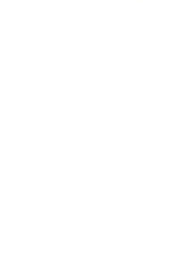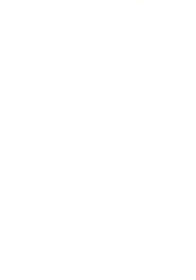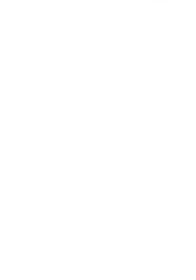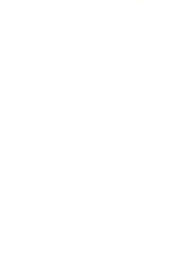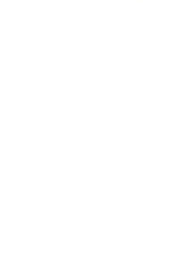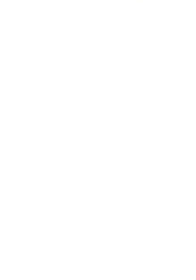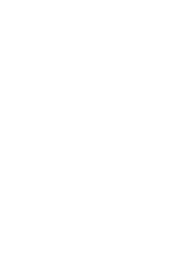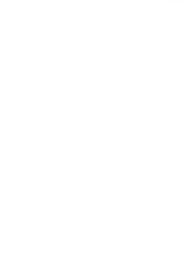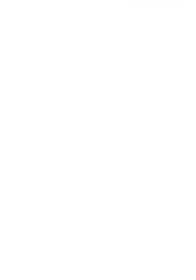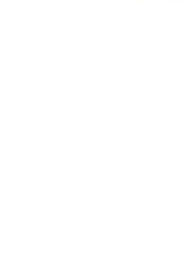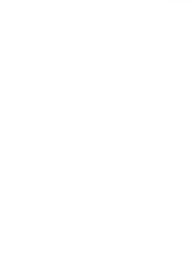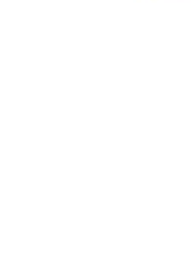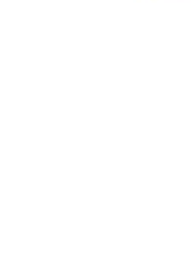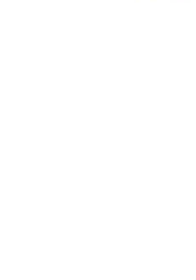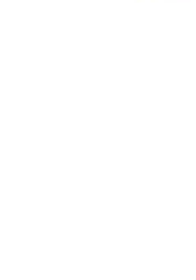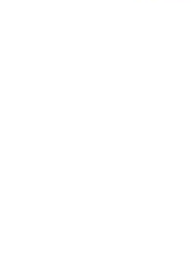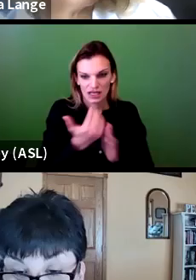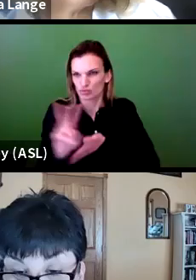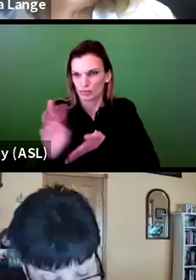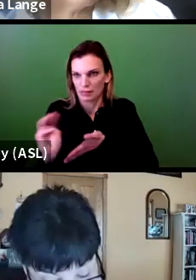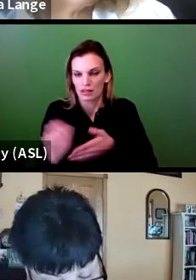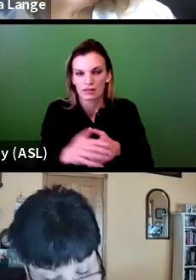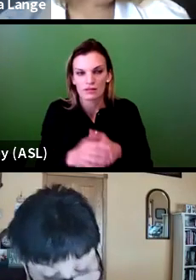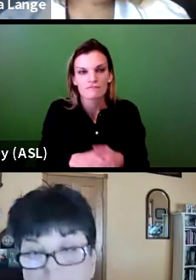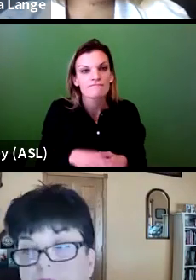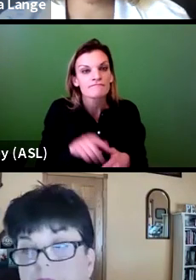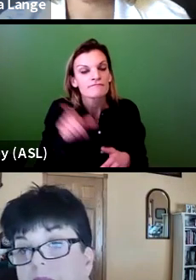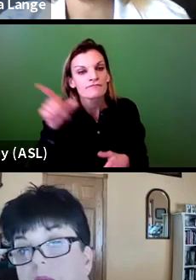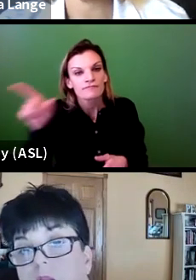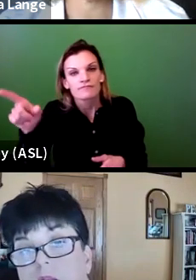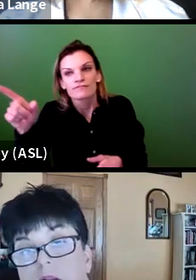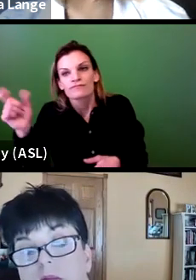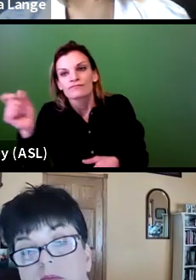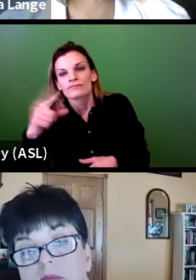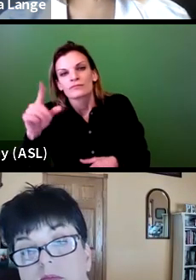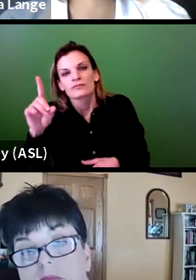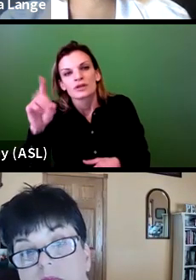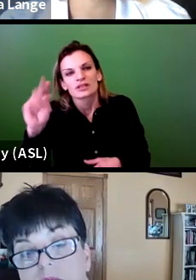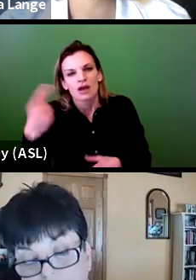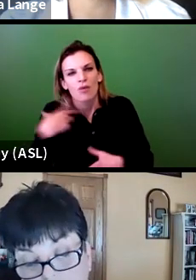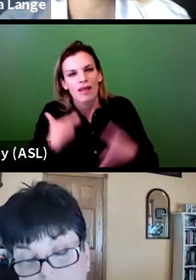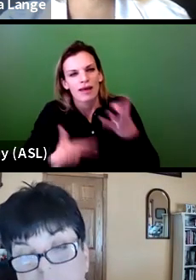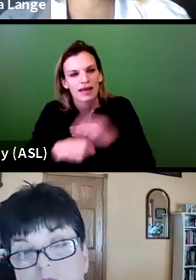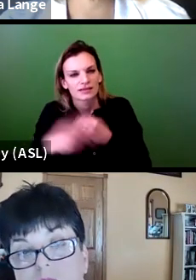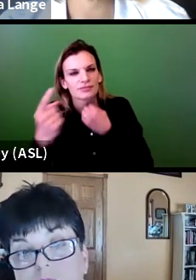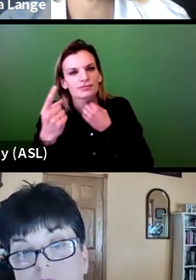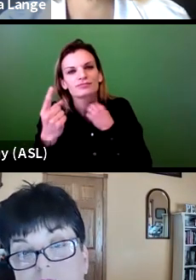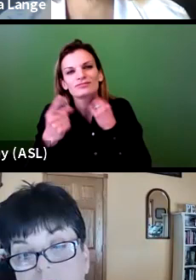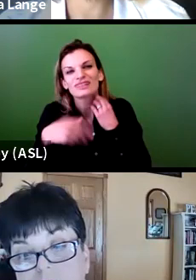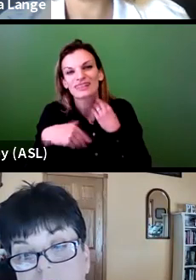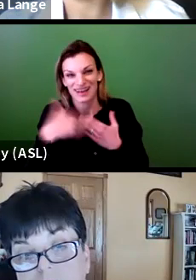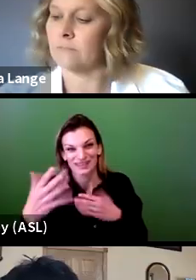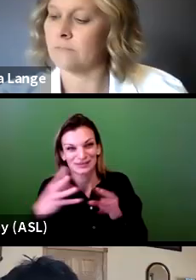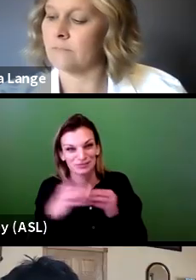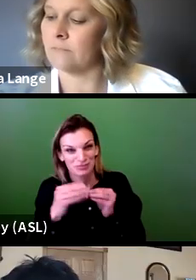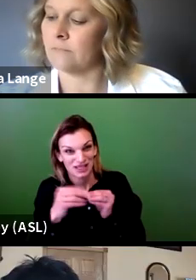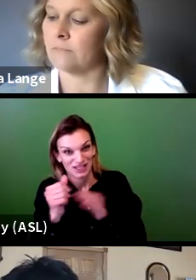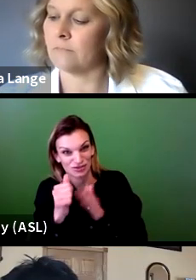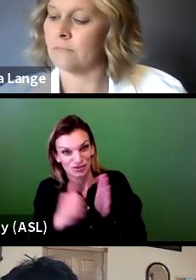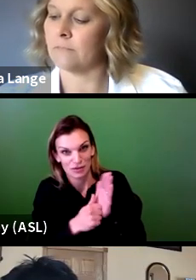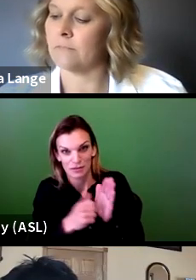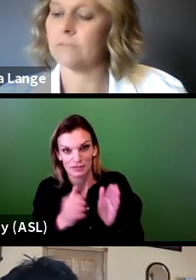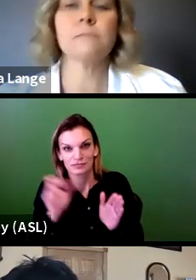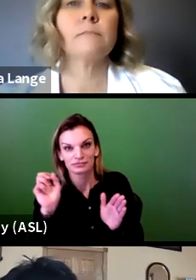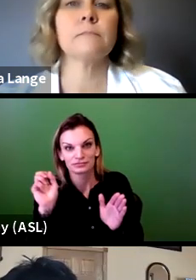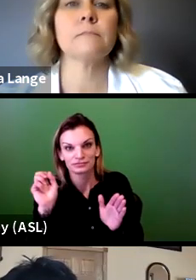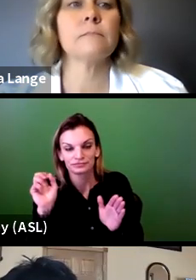Okay, anything else from anybody? Steve, one thing, on the next meeting agenda, can we have